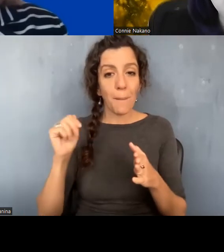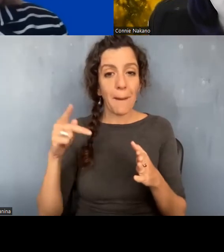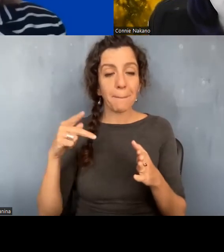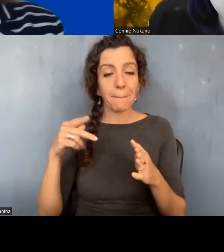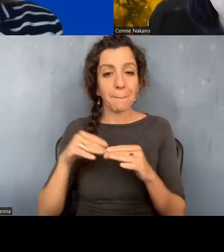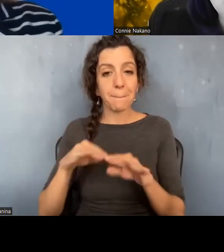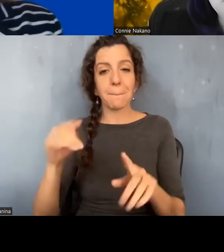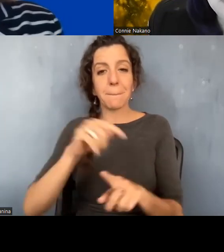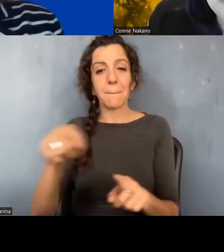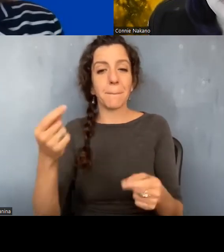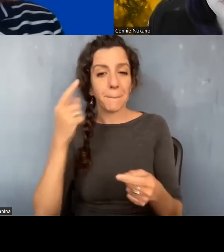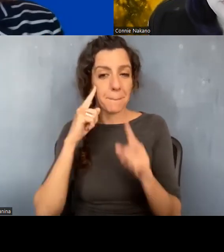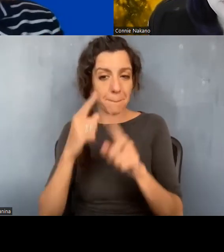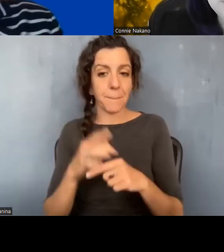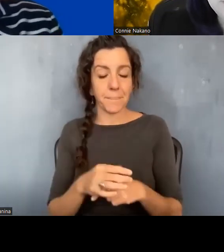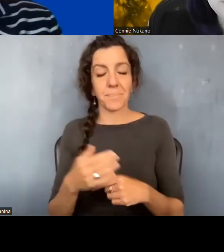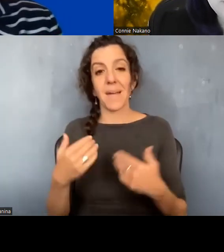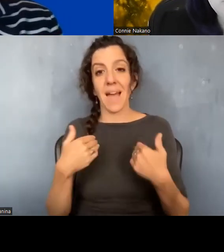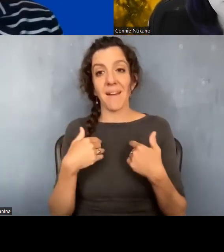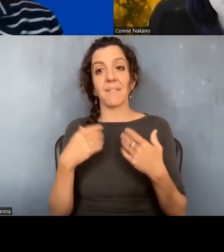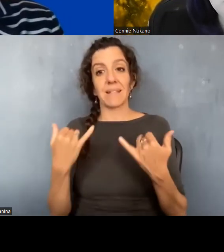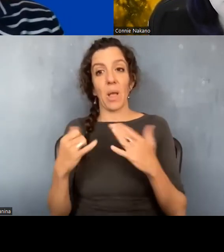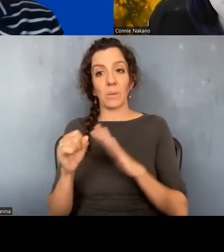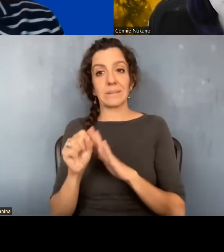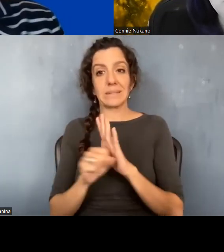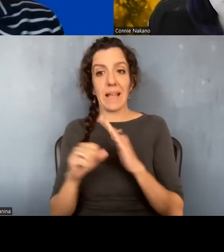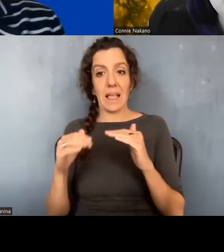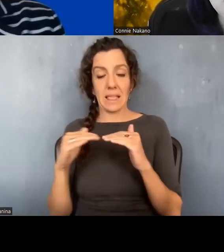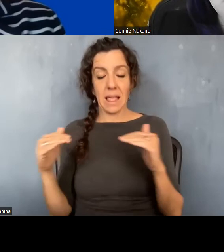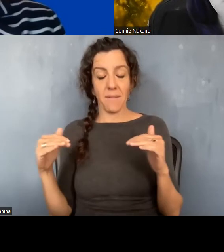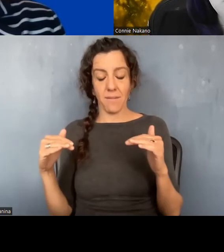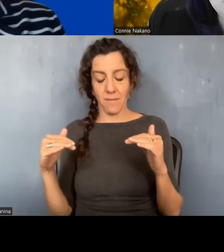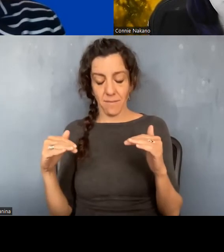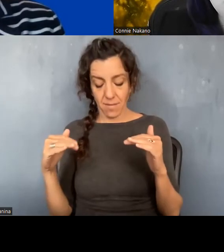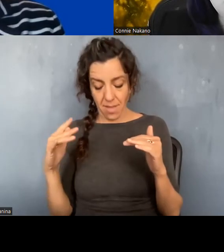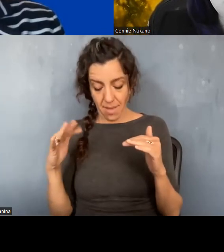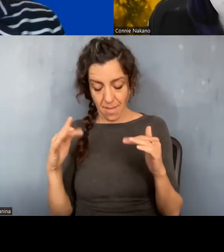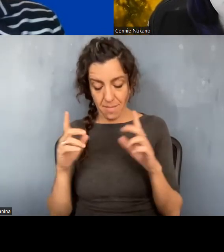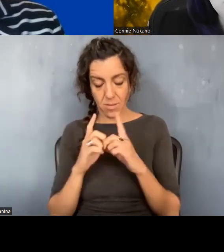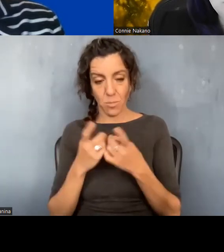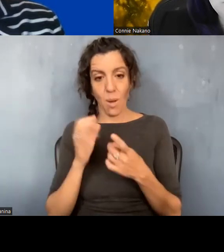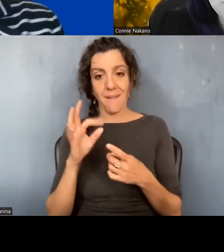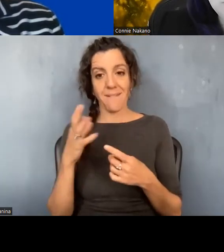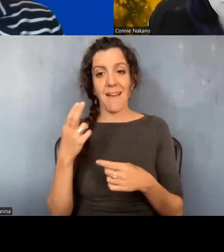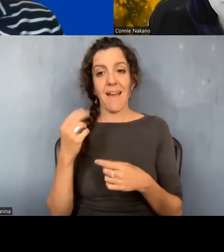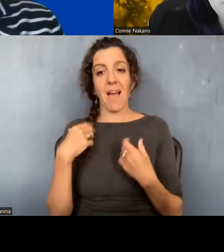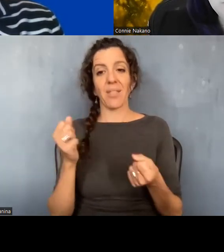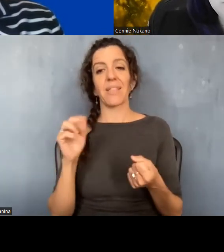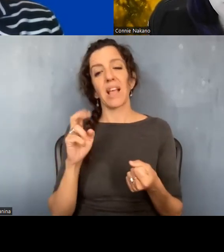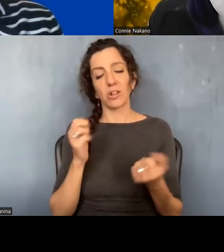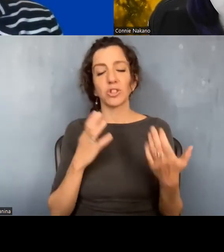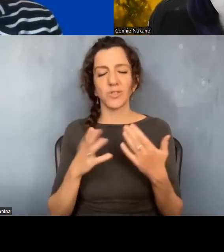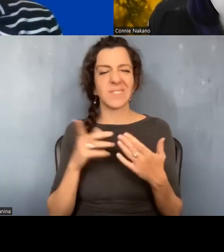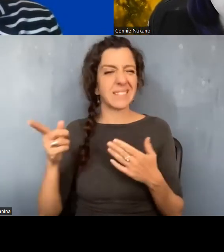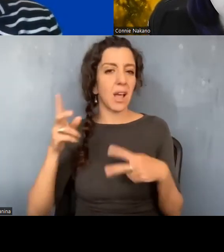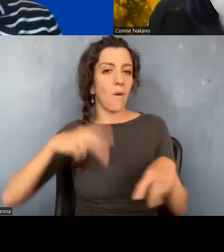there is a state level, the Department of Healthcare Services that oversees our